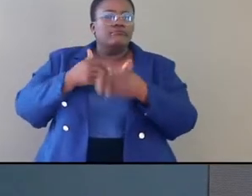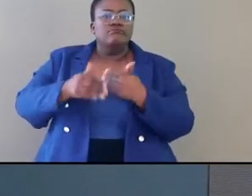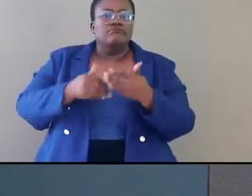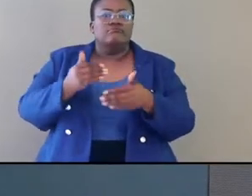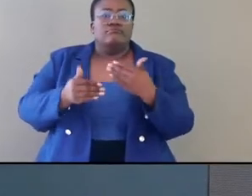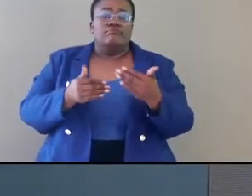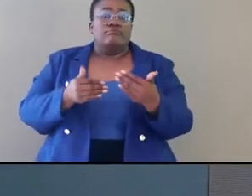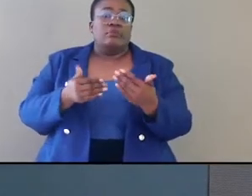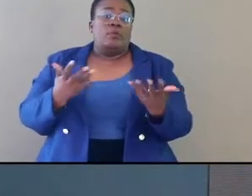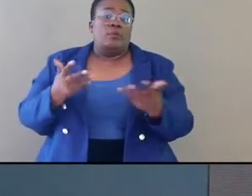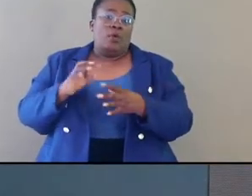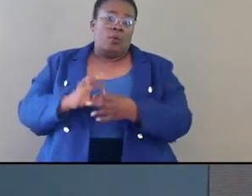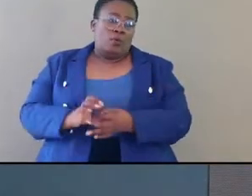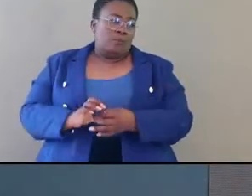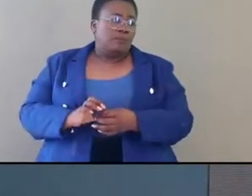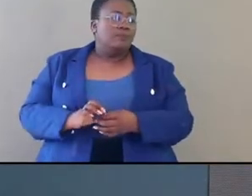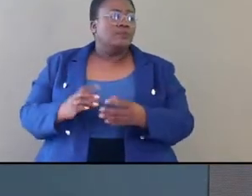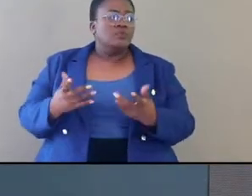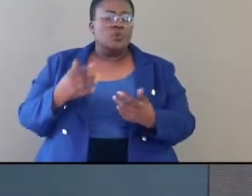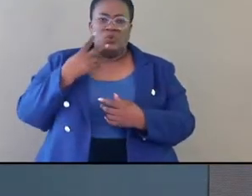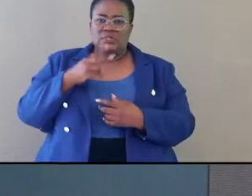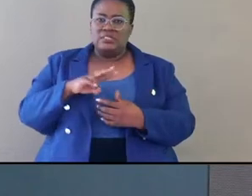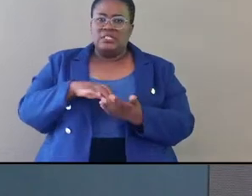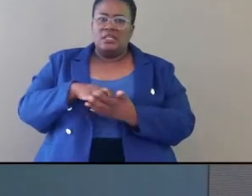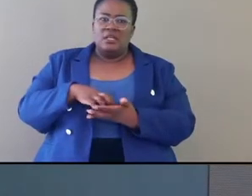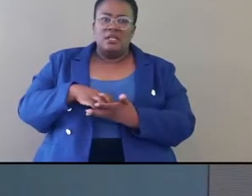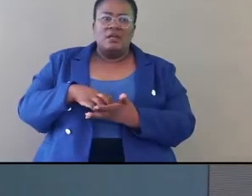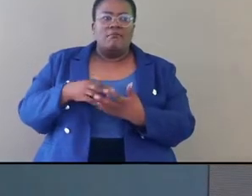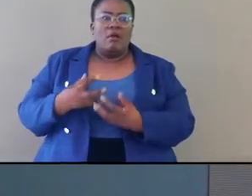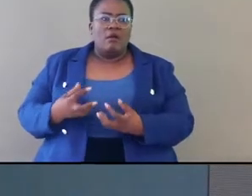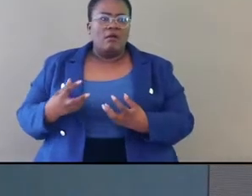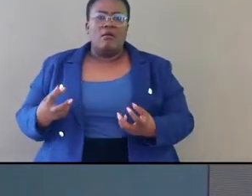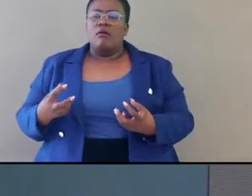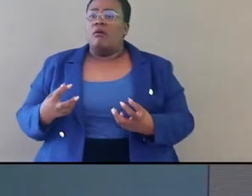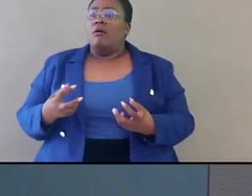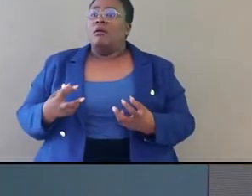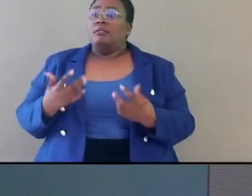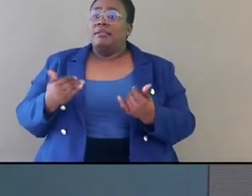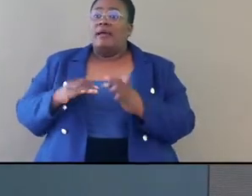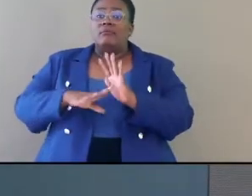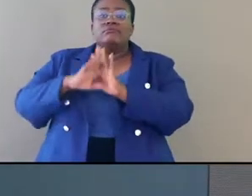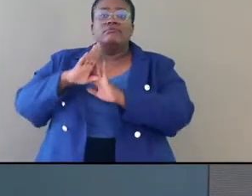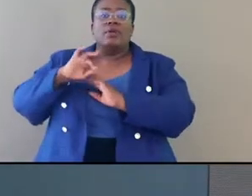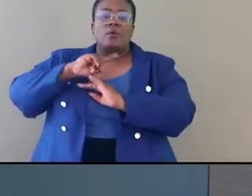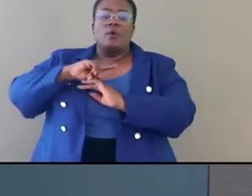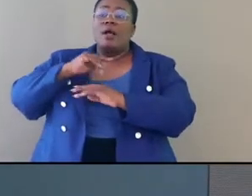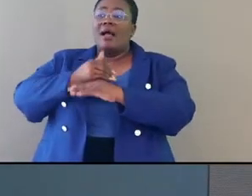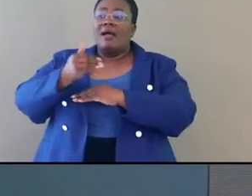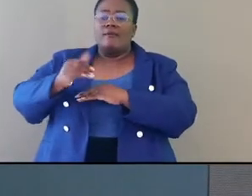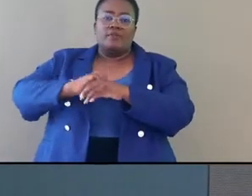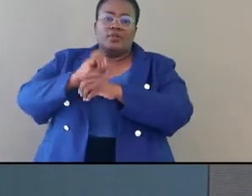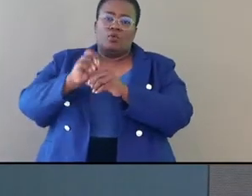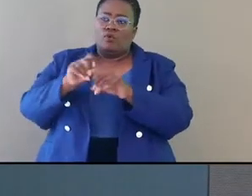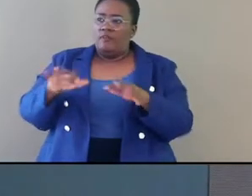in households. So you see the vulnerability to hunger has increased post-COVID. And of course here I won't go through the slide quickly but to